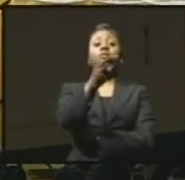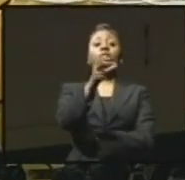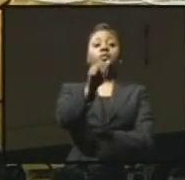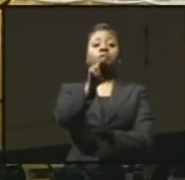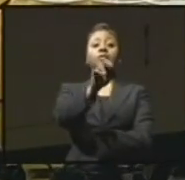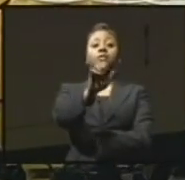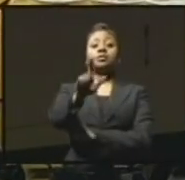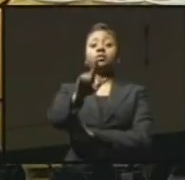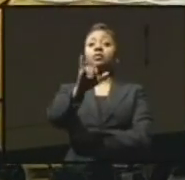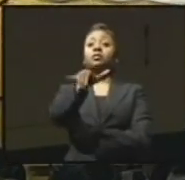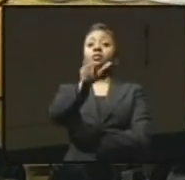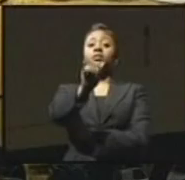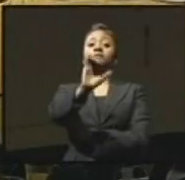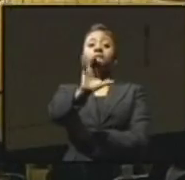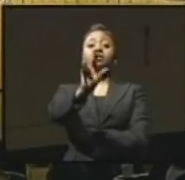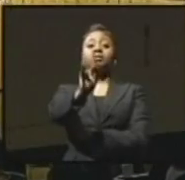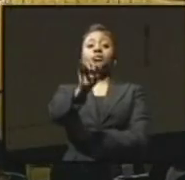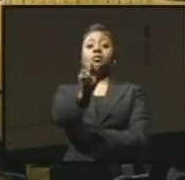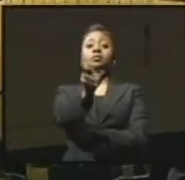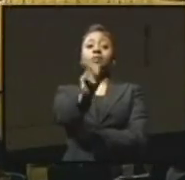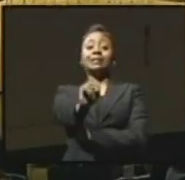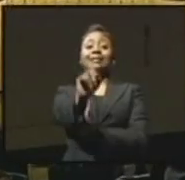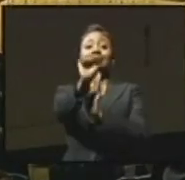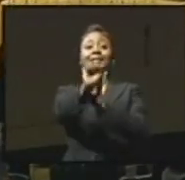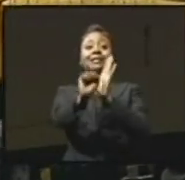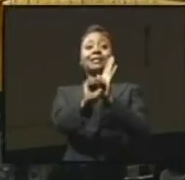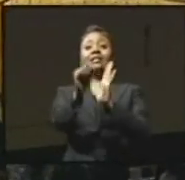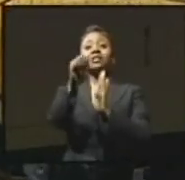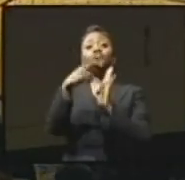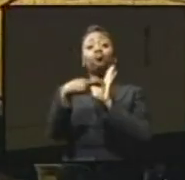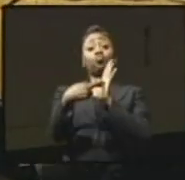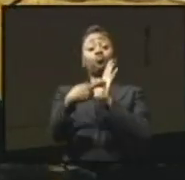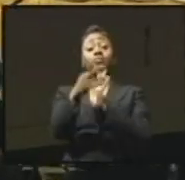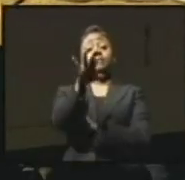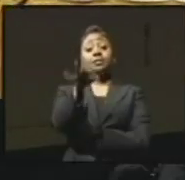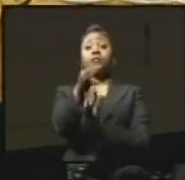Jackson, State Representative, 9th District of Michigan.